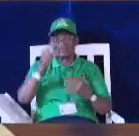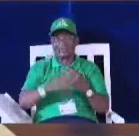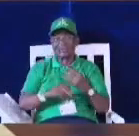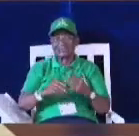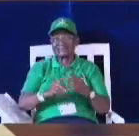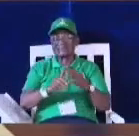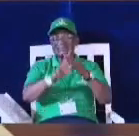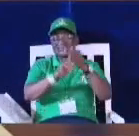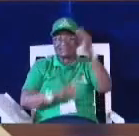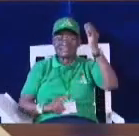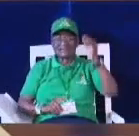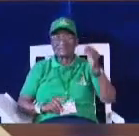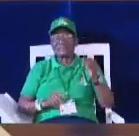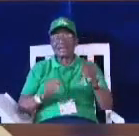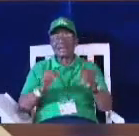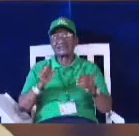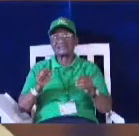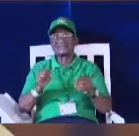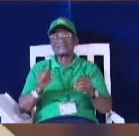disappears.